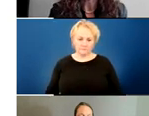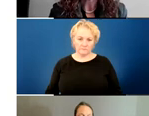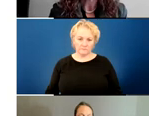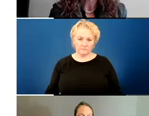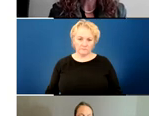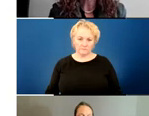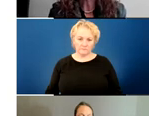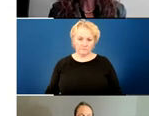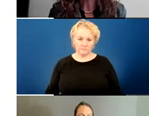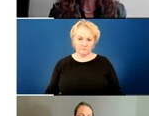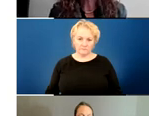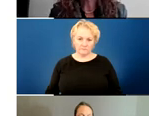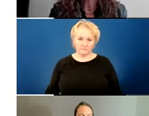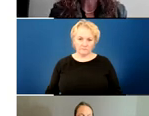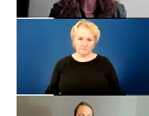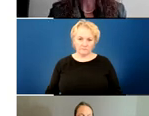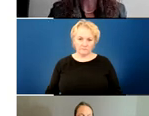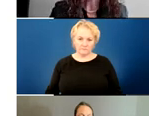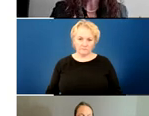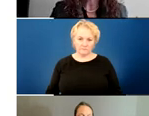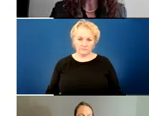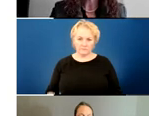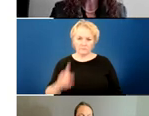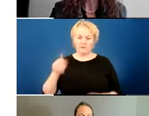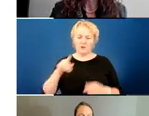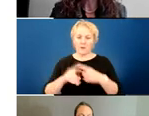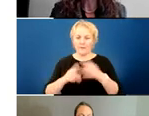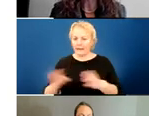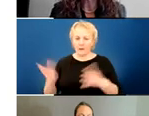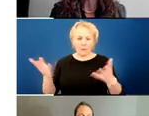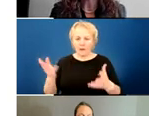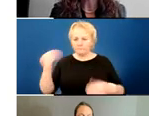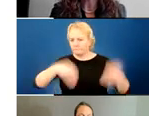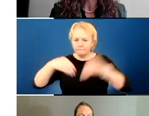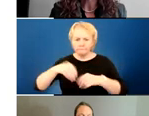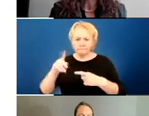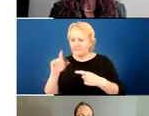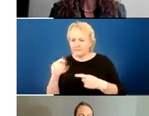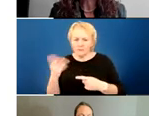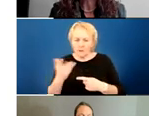on, packing your kid and thinking about what do we need for our daily